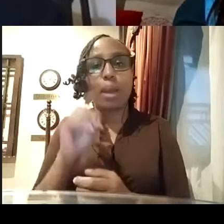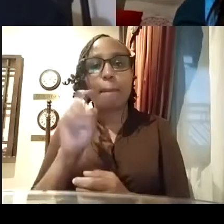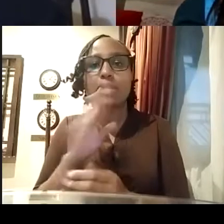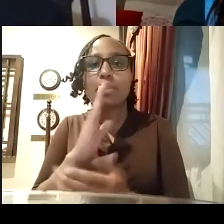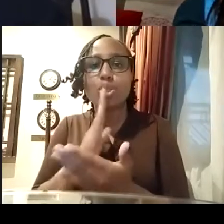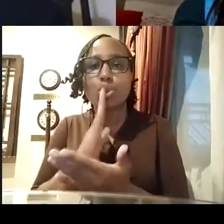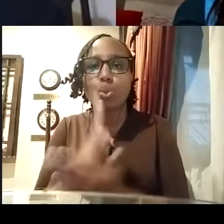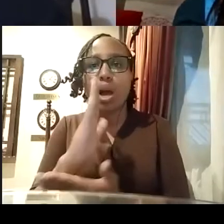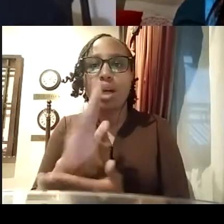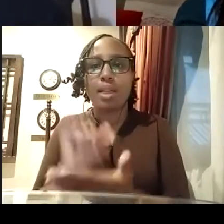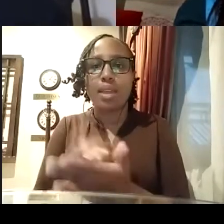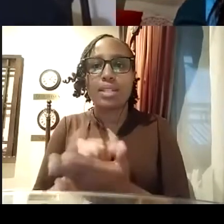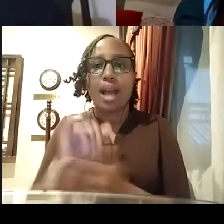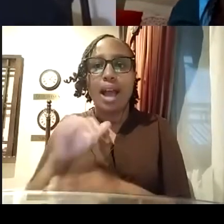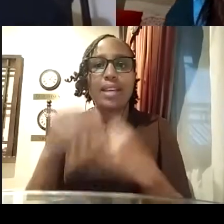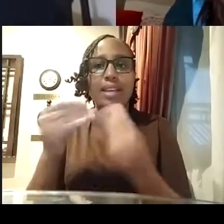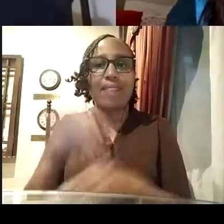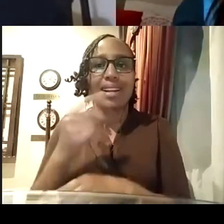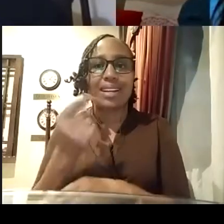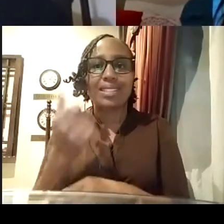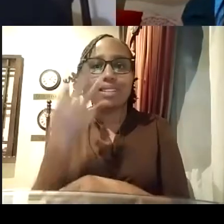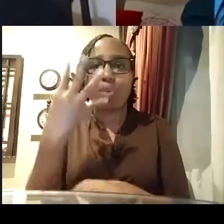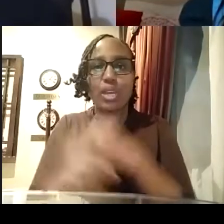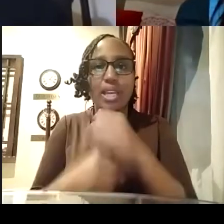least 4 years before I start.